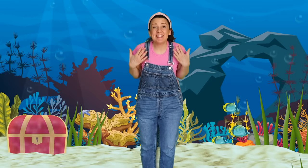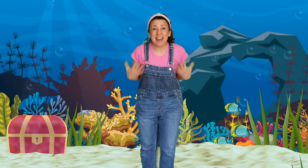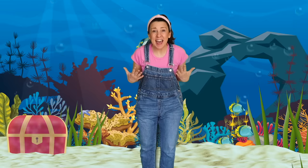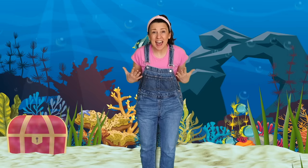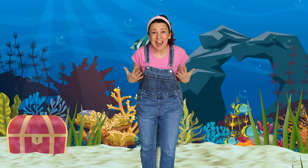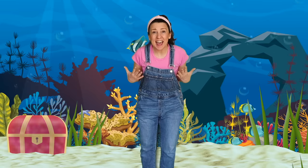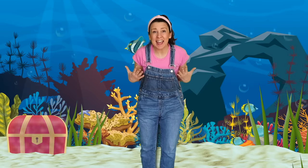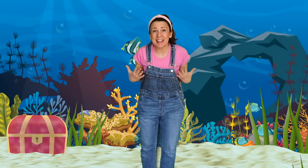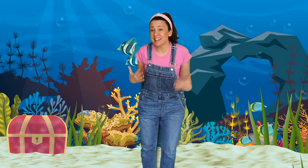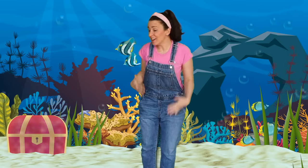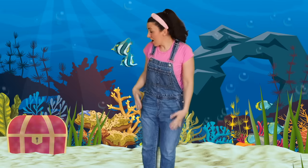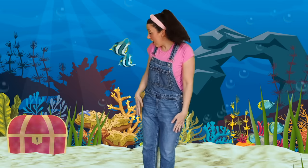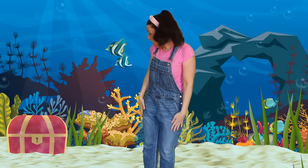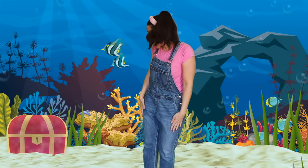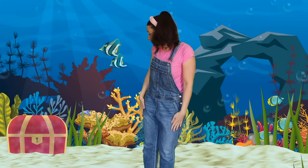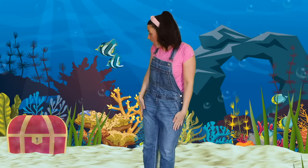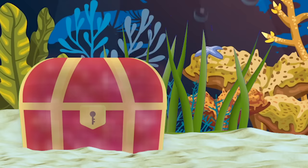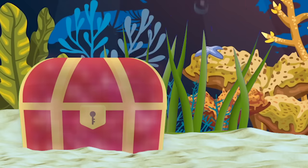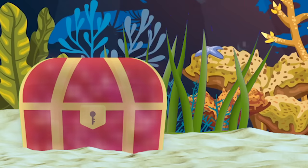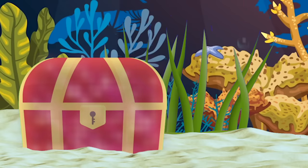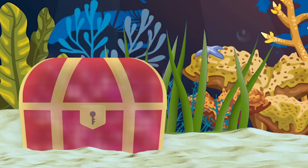What's that?